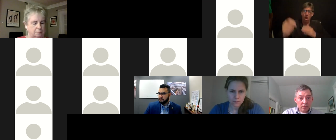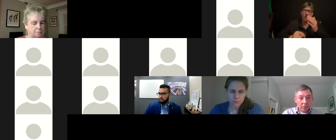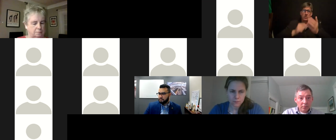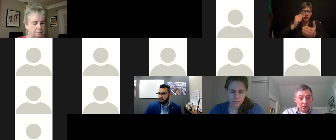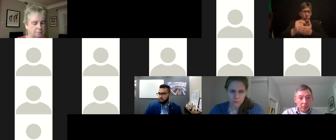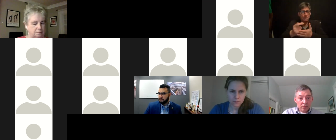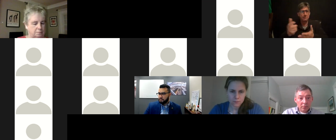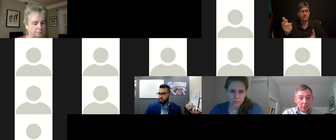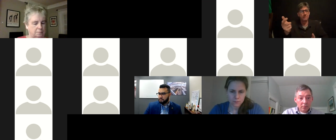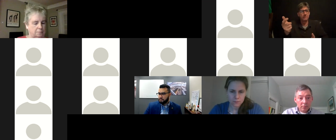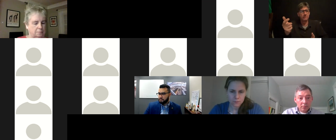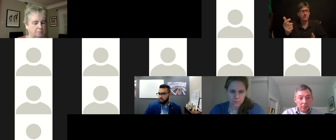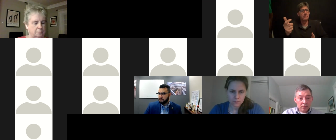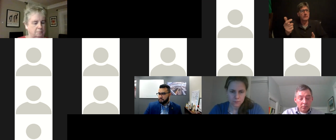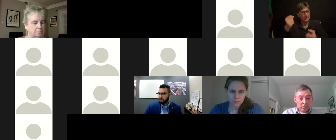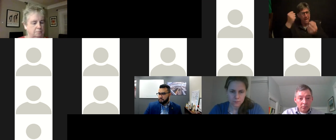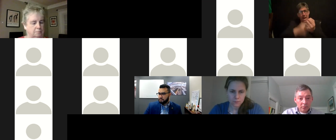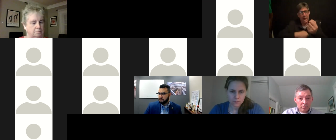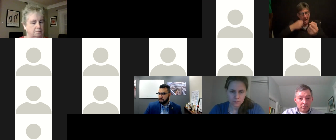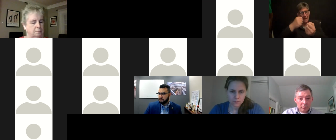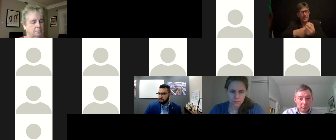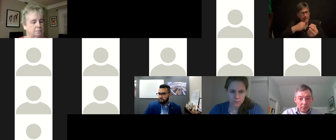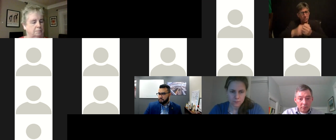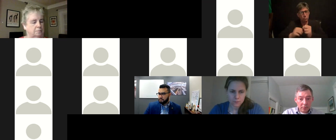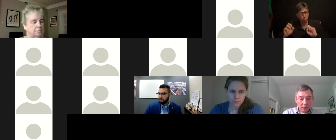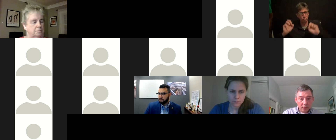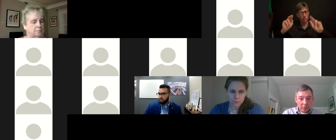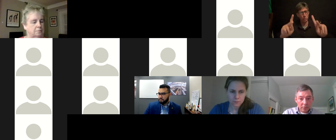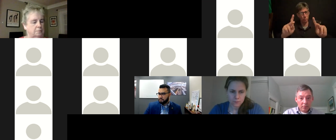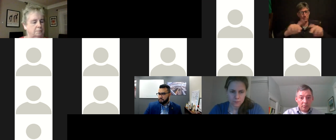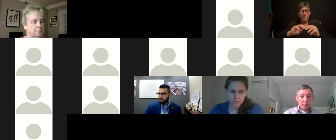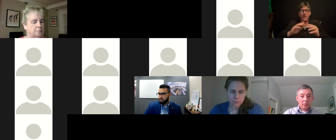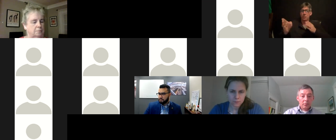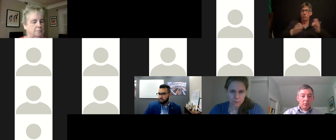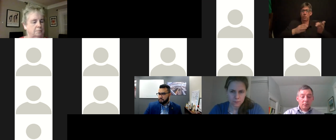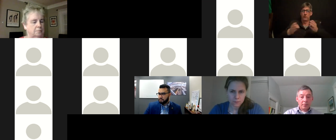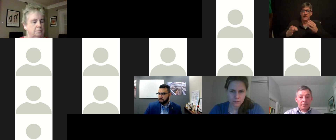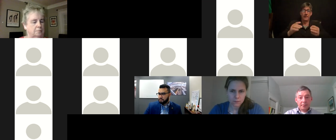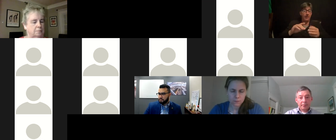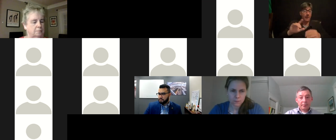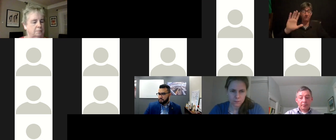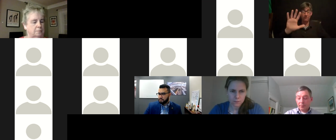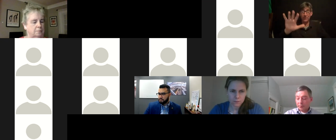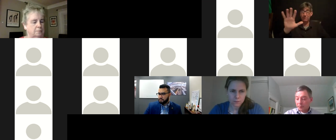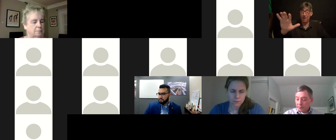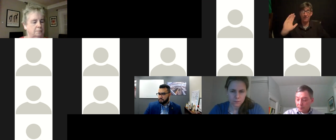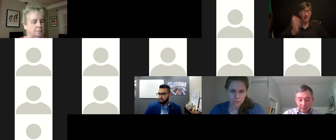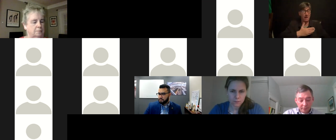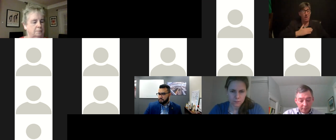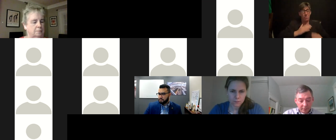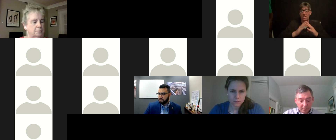getting service to resume for such a critical service like the 55. Our community desperately